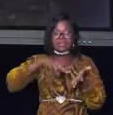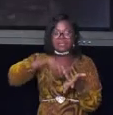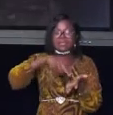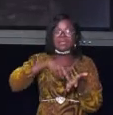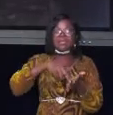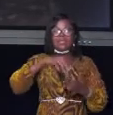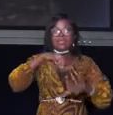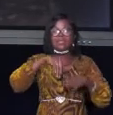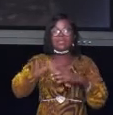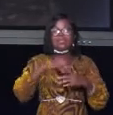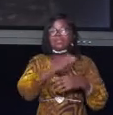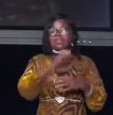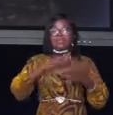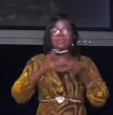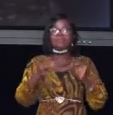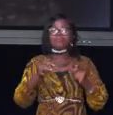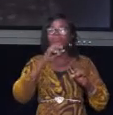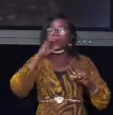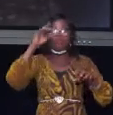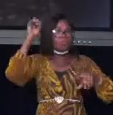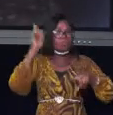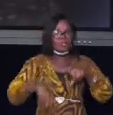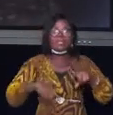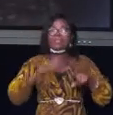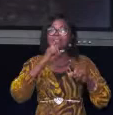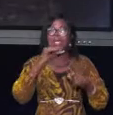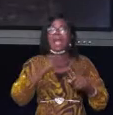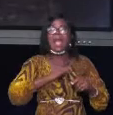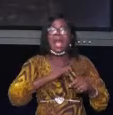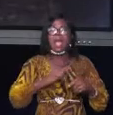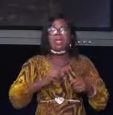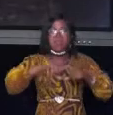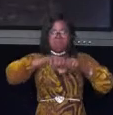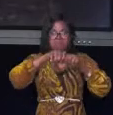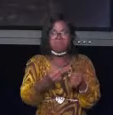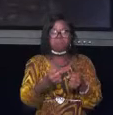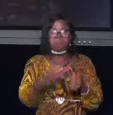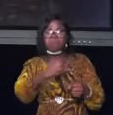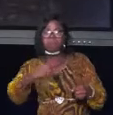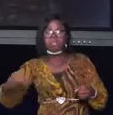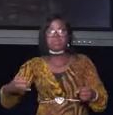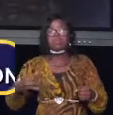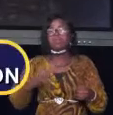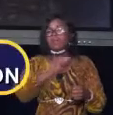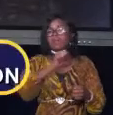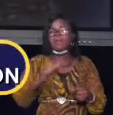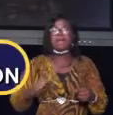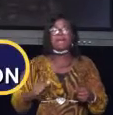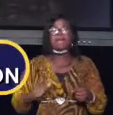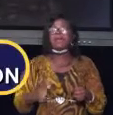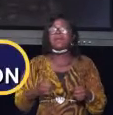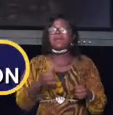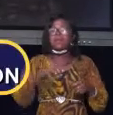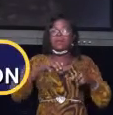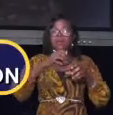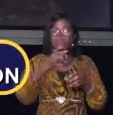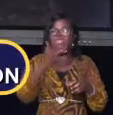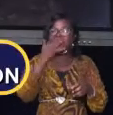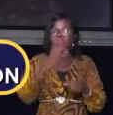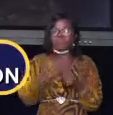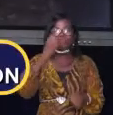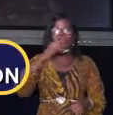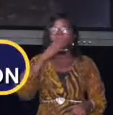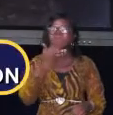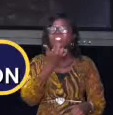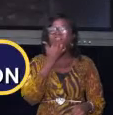meaningful. We cannot say, I breaking a bottle. We cannot say, I broken a bottle. It doesn't stand